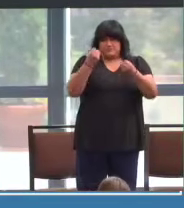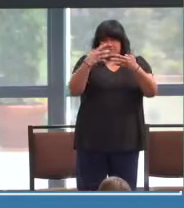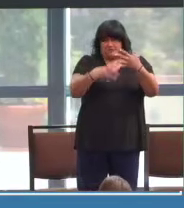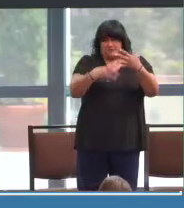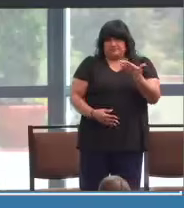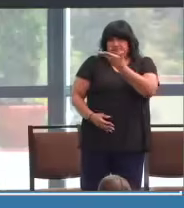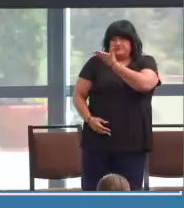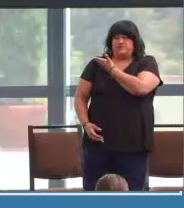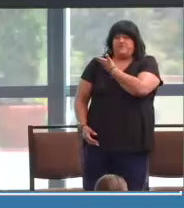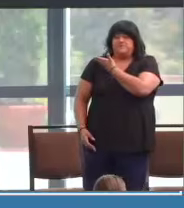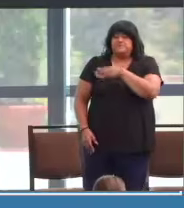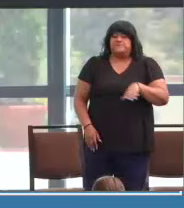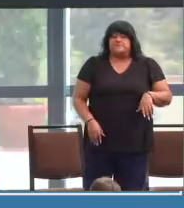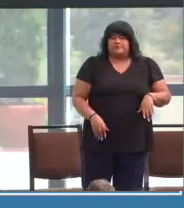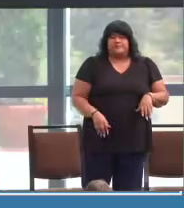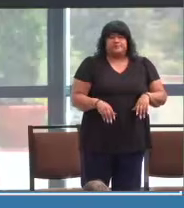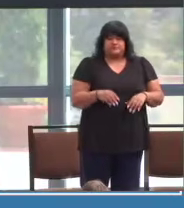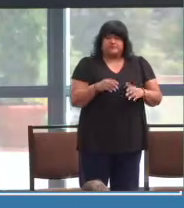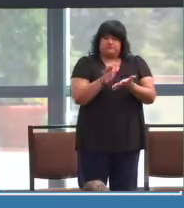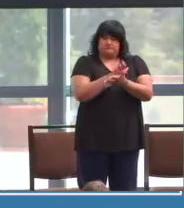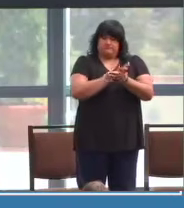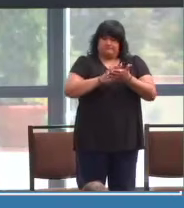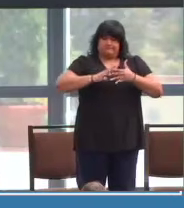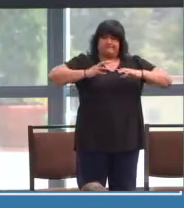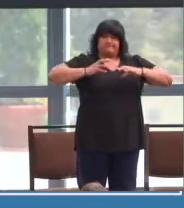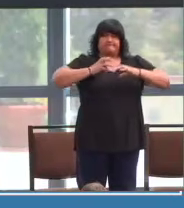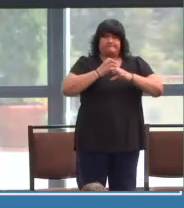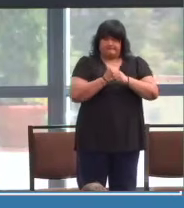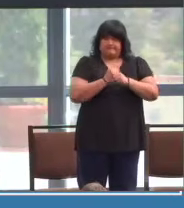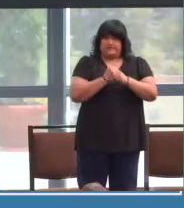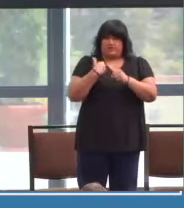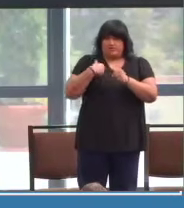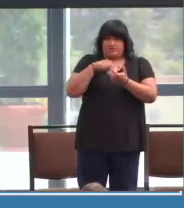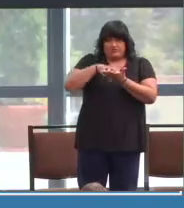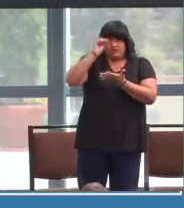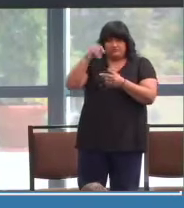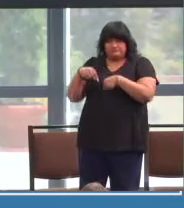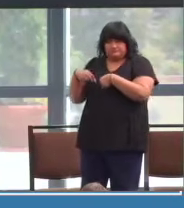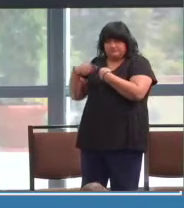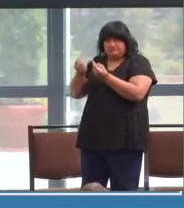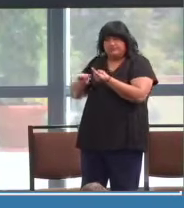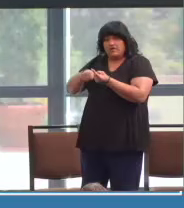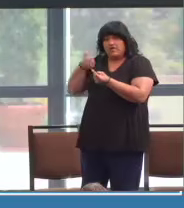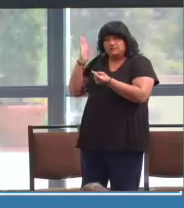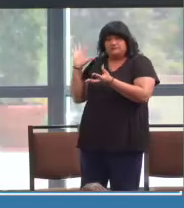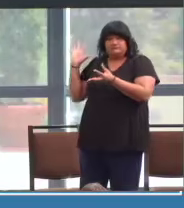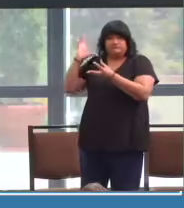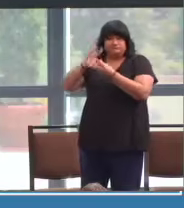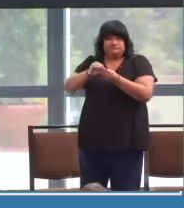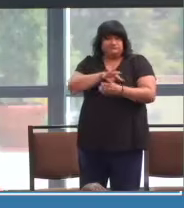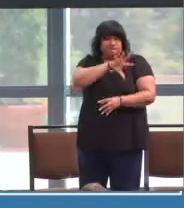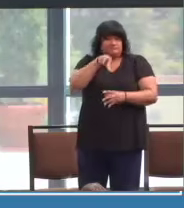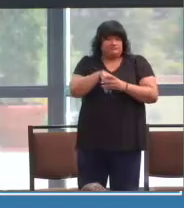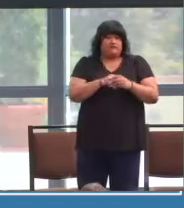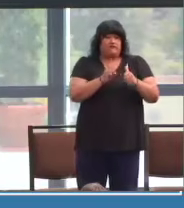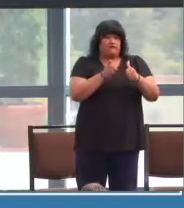it kind of nicely encompasses everything we learned today from the other speakers. And we're going to first look at Sjogren's